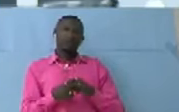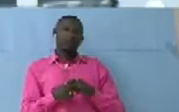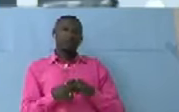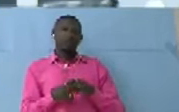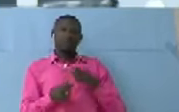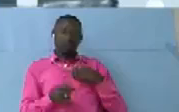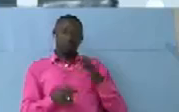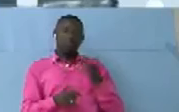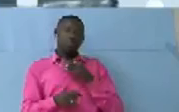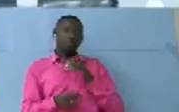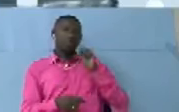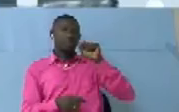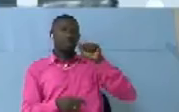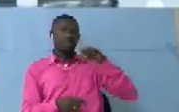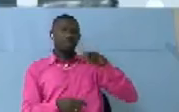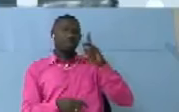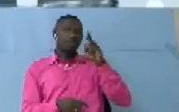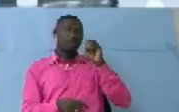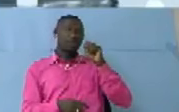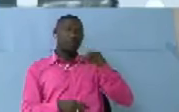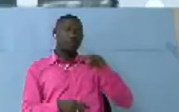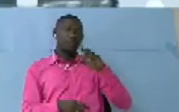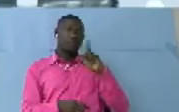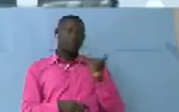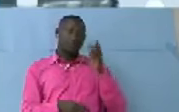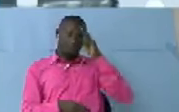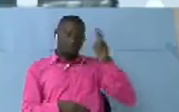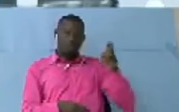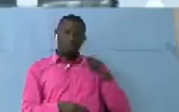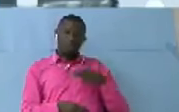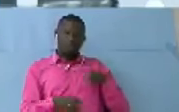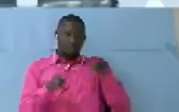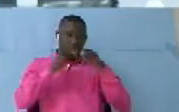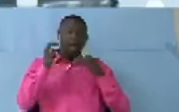He will return back. So I went to Sandang Kunda and investigated. So and